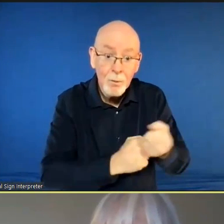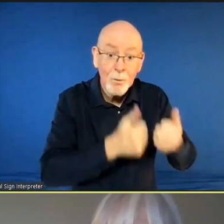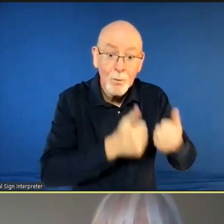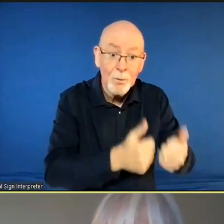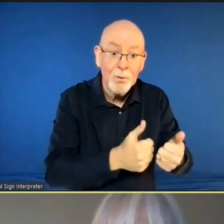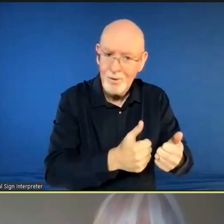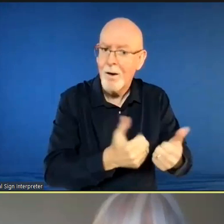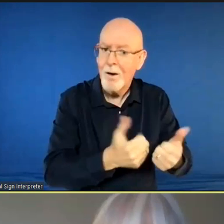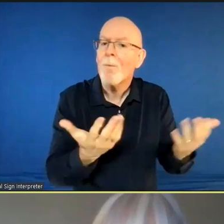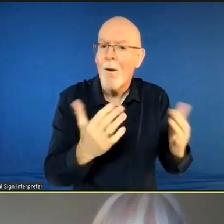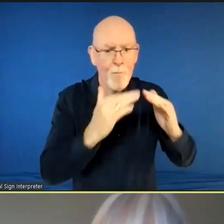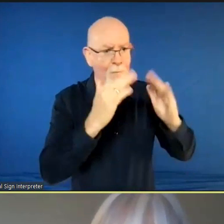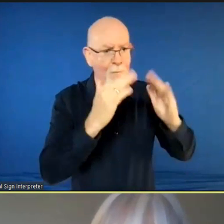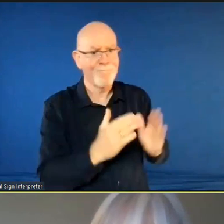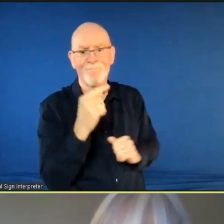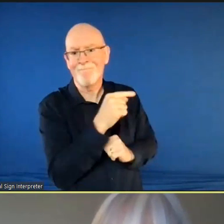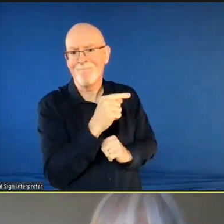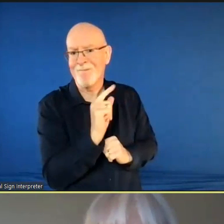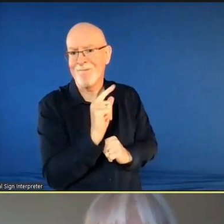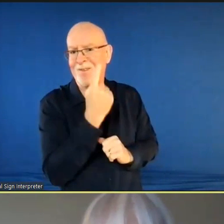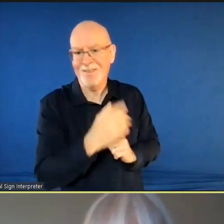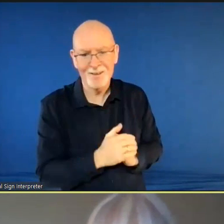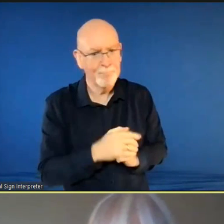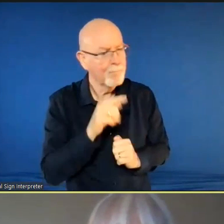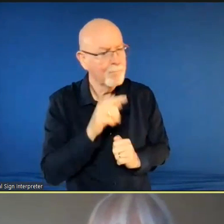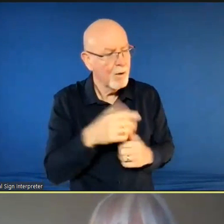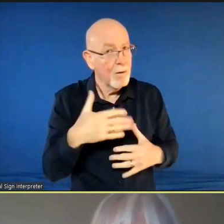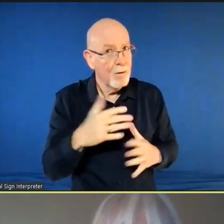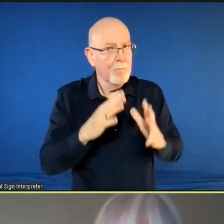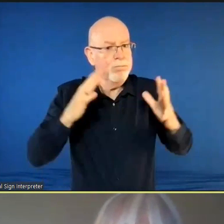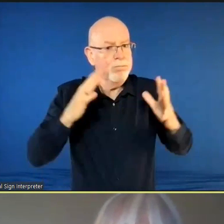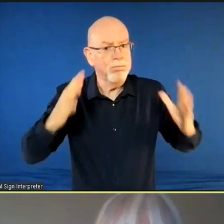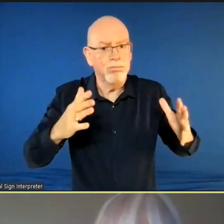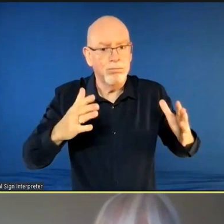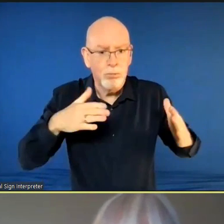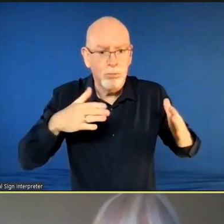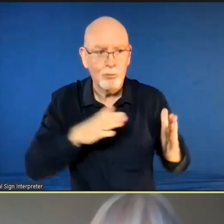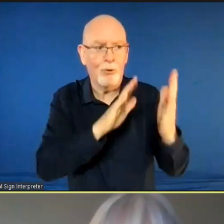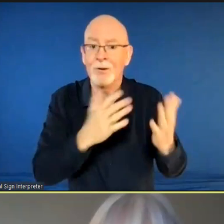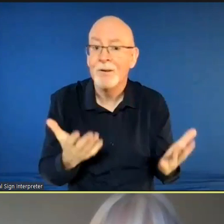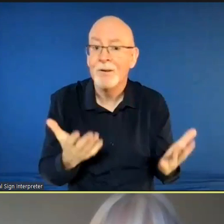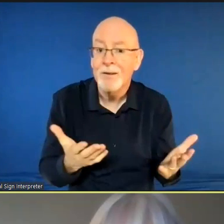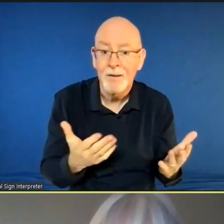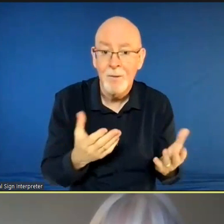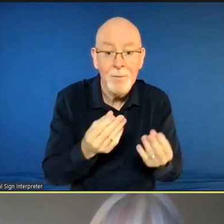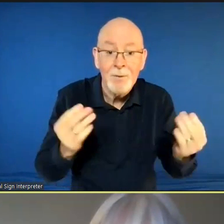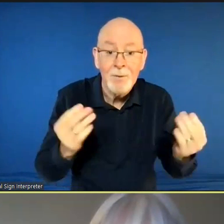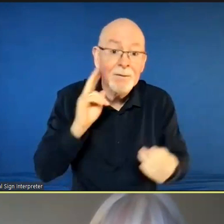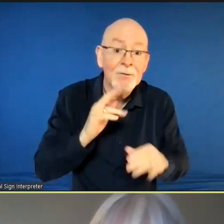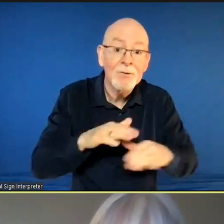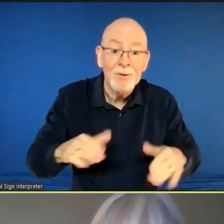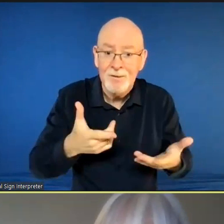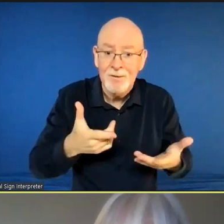are born into families or into hearing families, and families who don't have any experience of